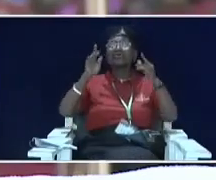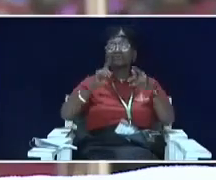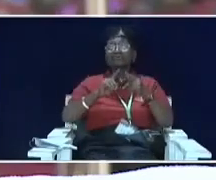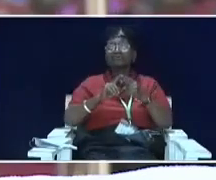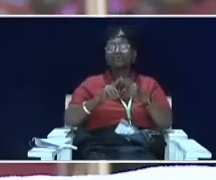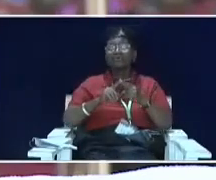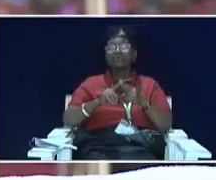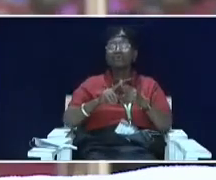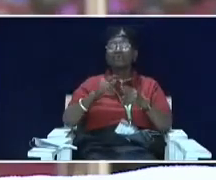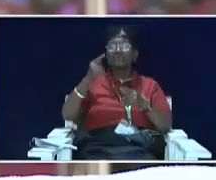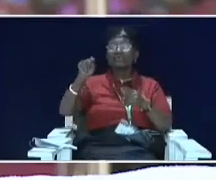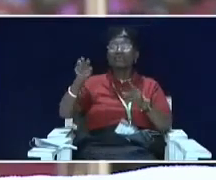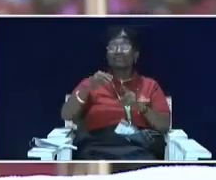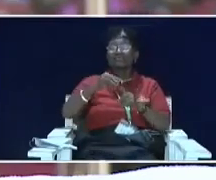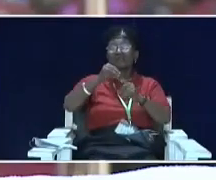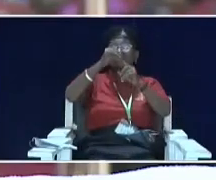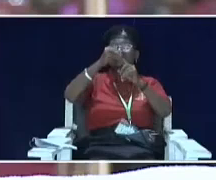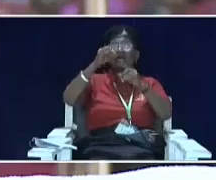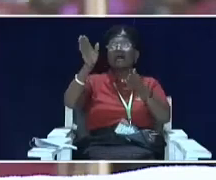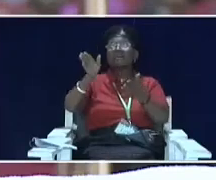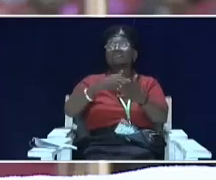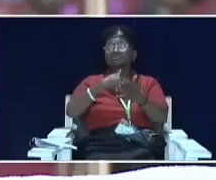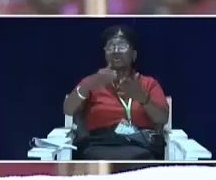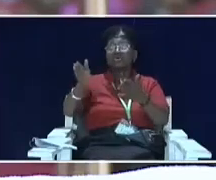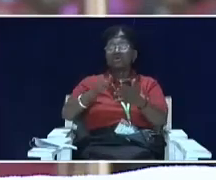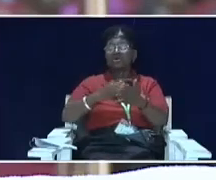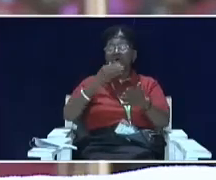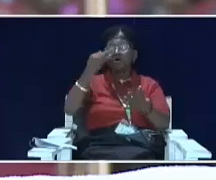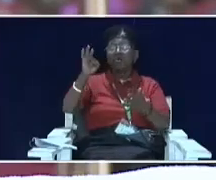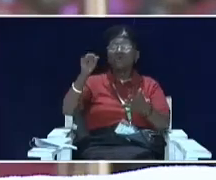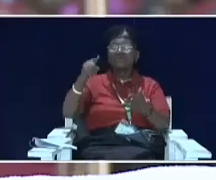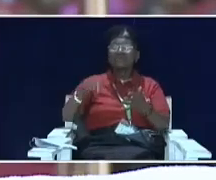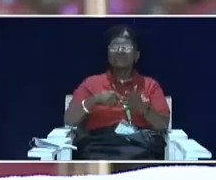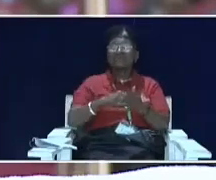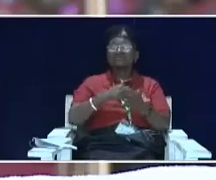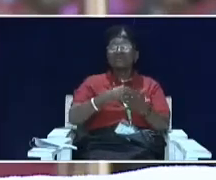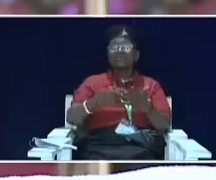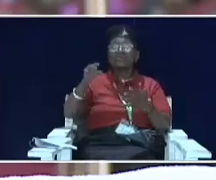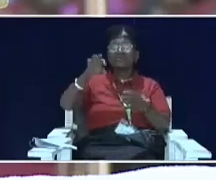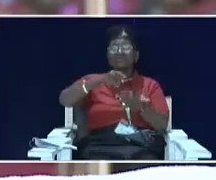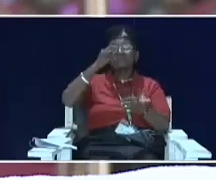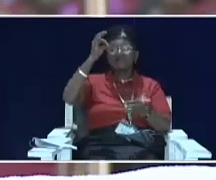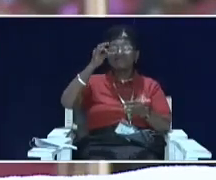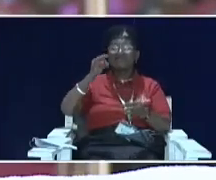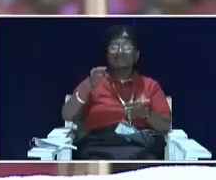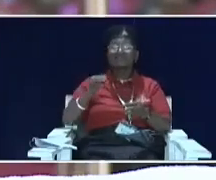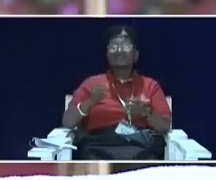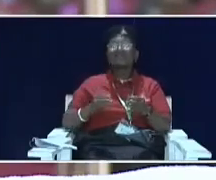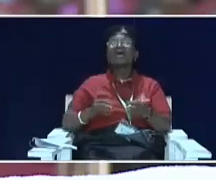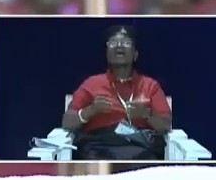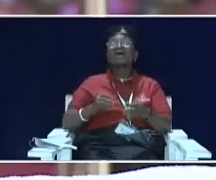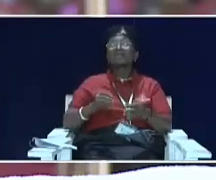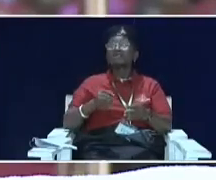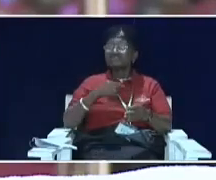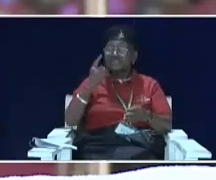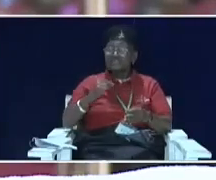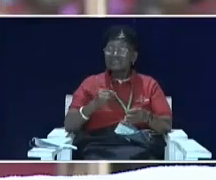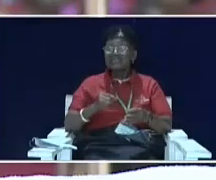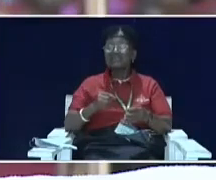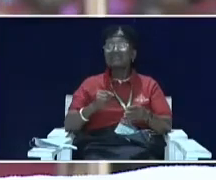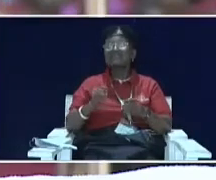Ghost service, verse 1 says, God should purify us